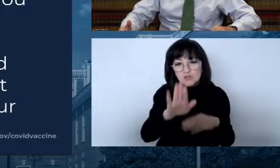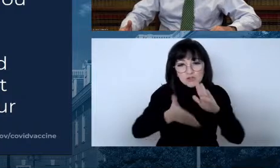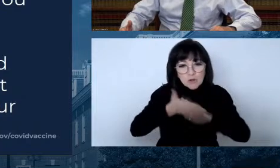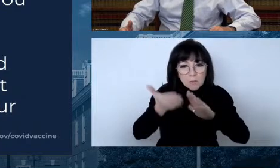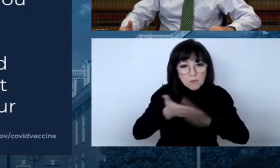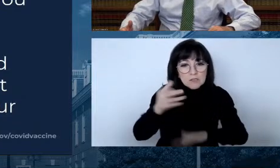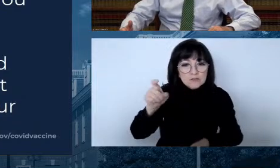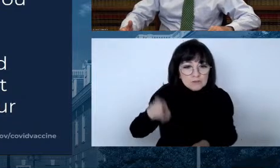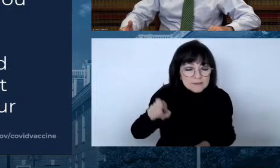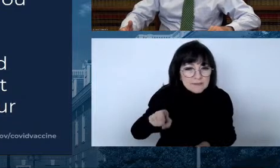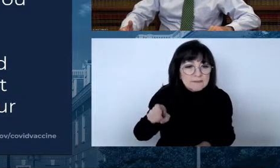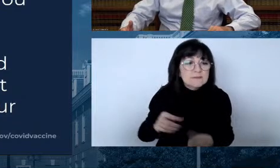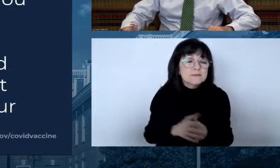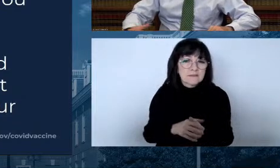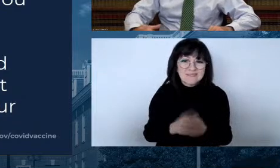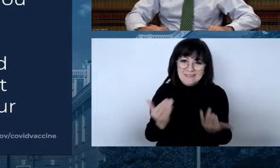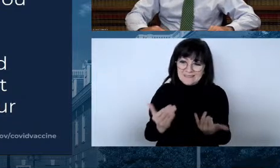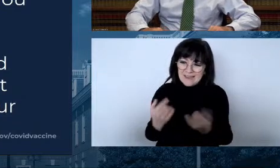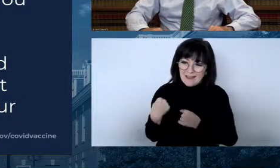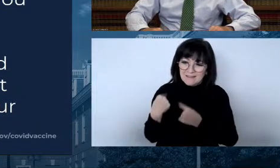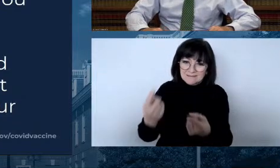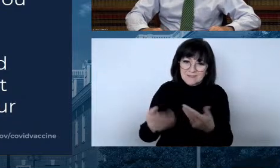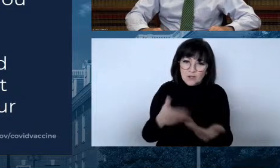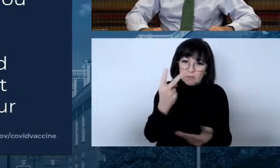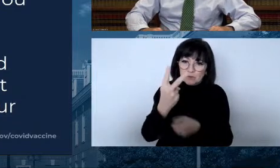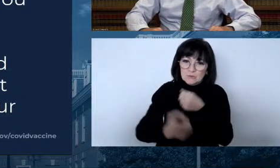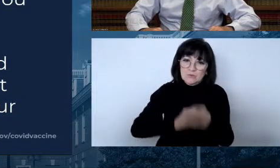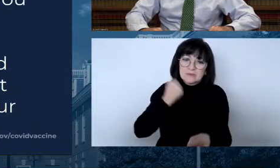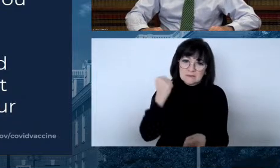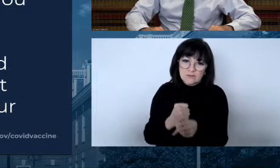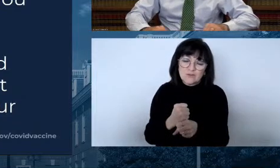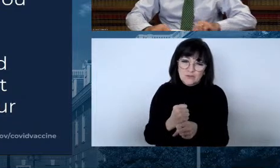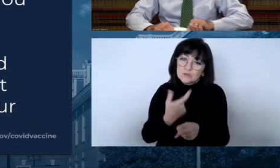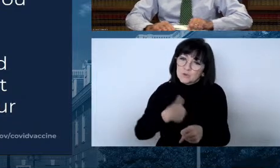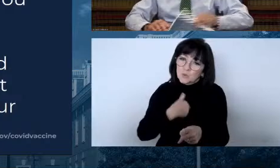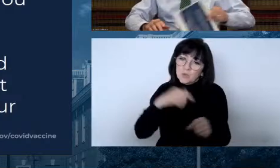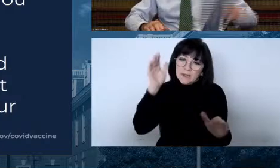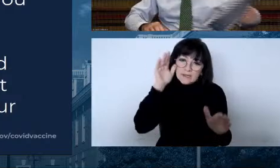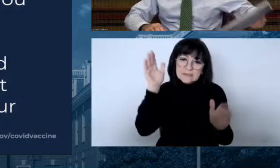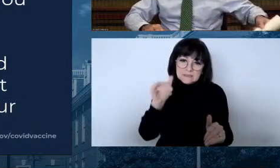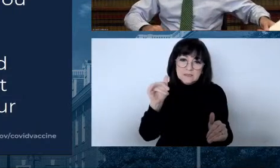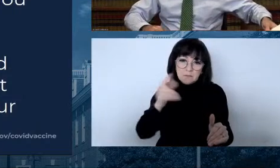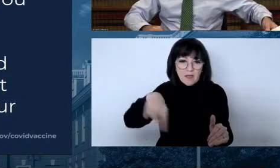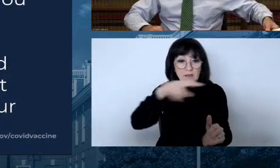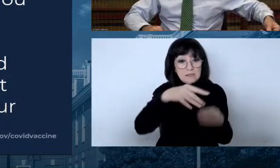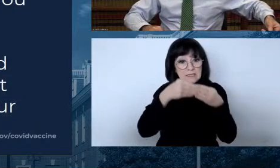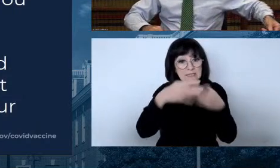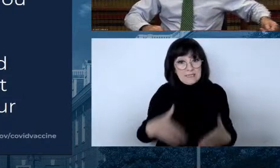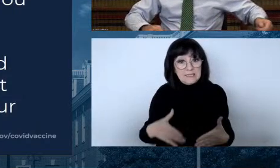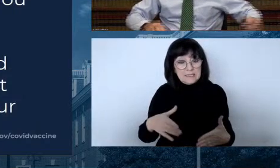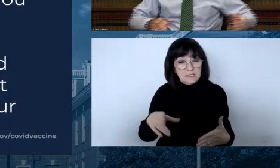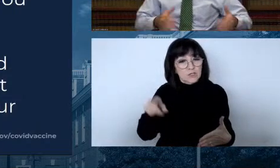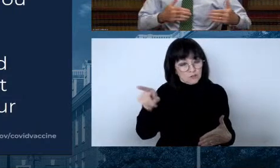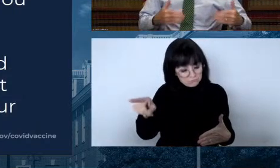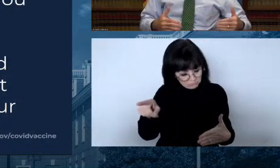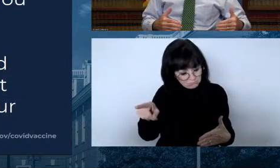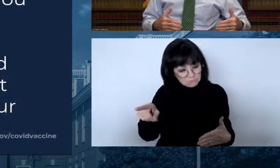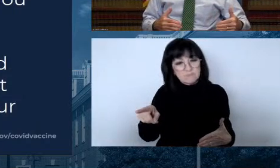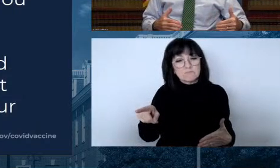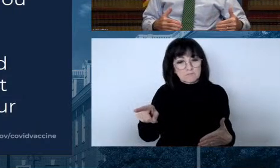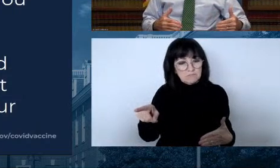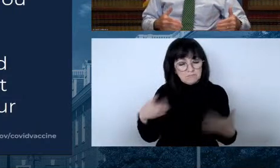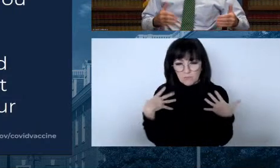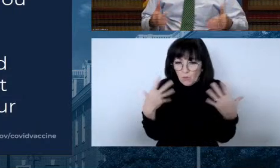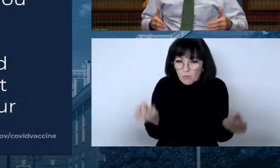years into this, and we expect business leaders to step up and do what has to be done. As we are